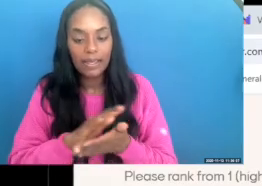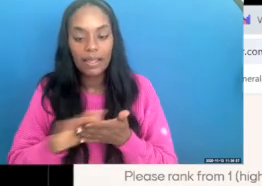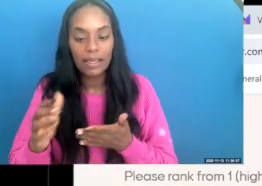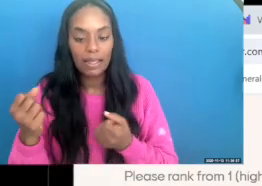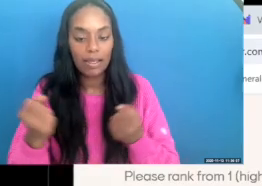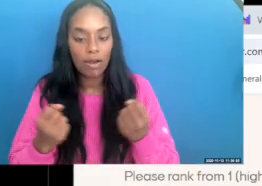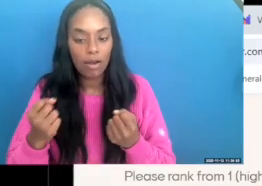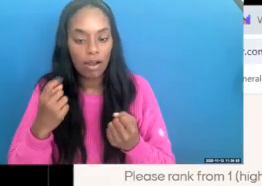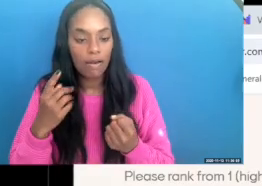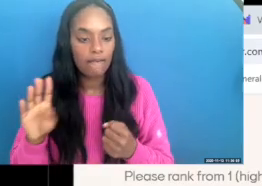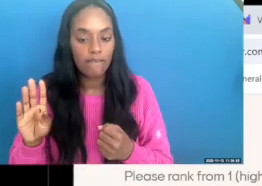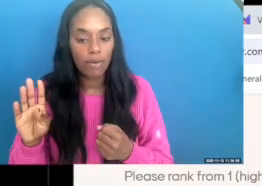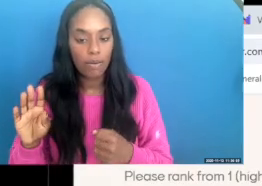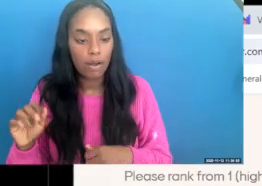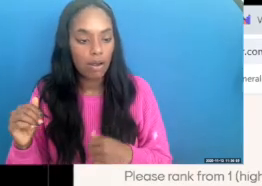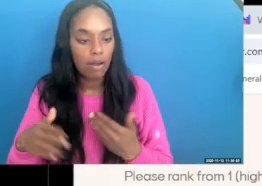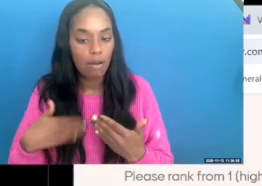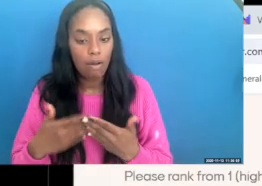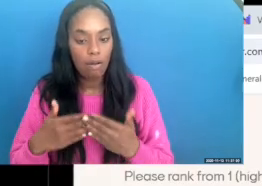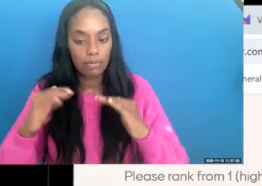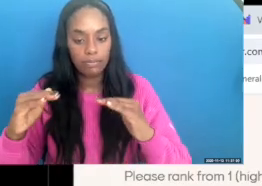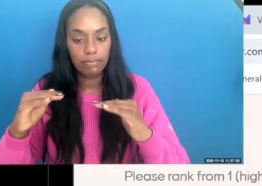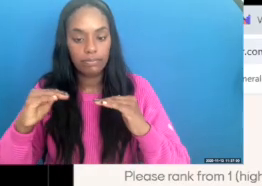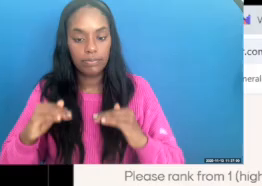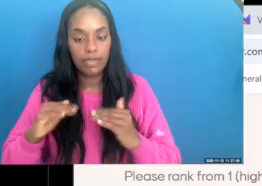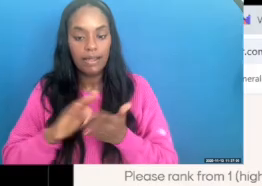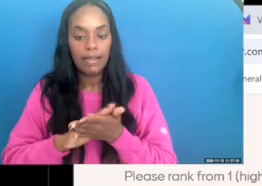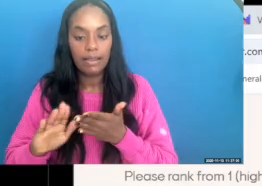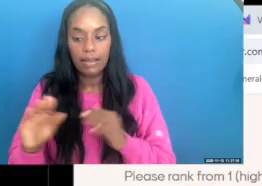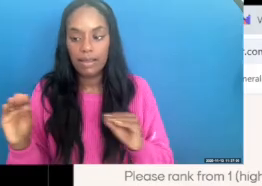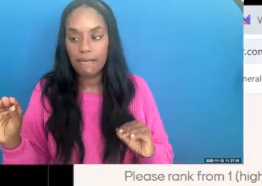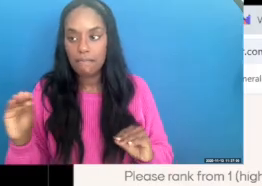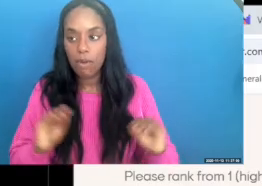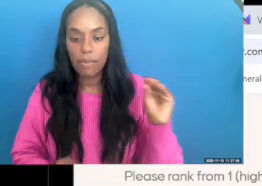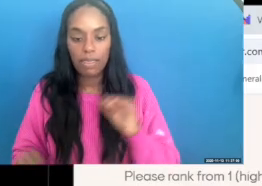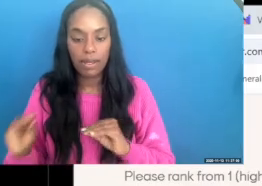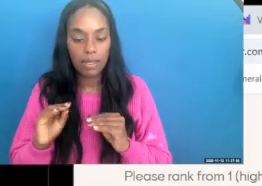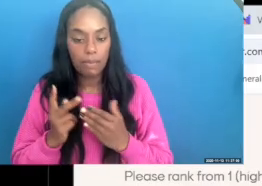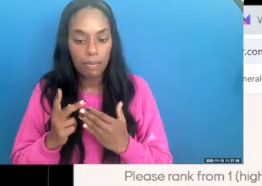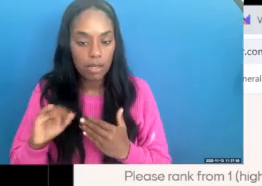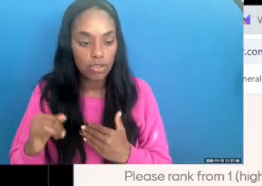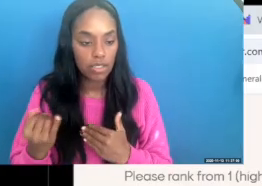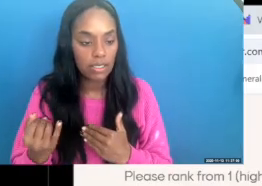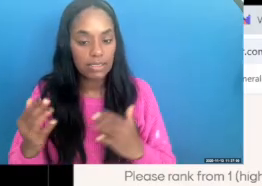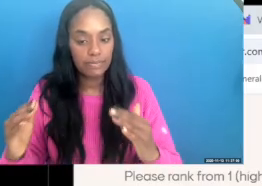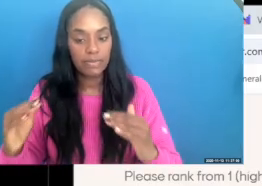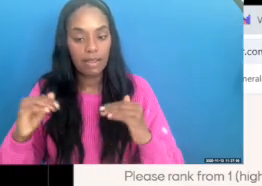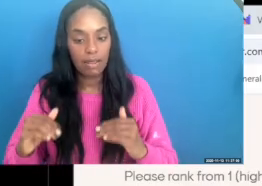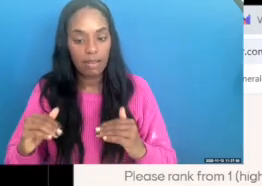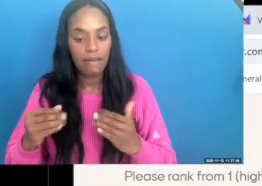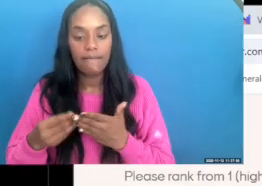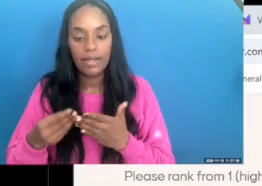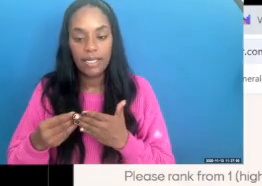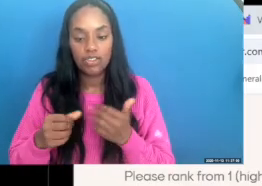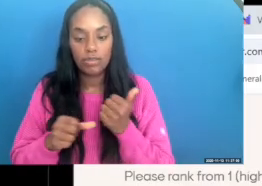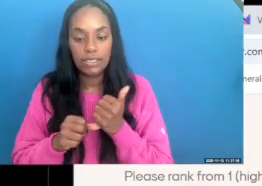Leader in the clubhouse right now by a nose is Clean Cars for All, followed quickly